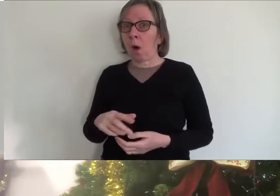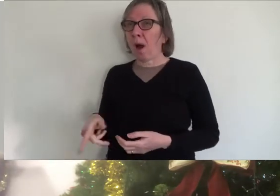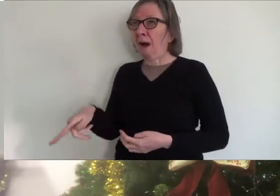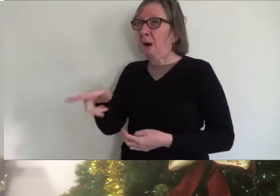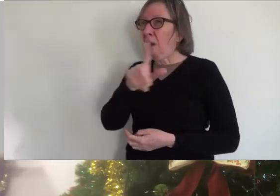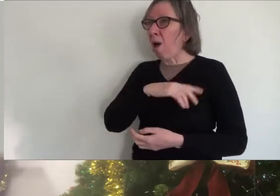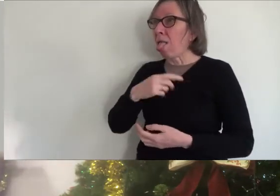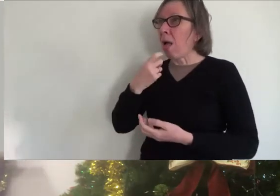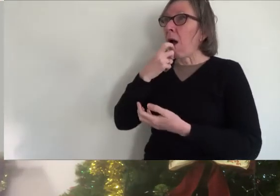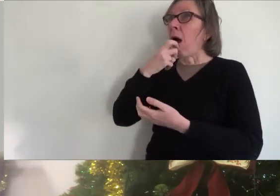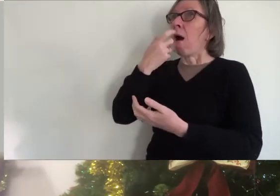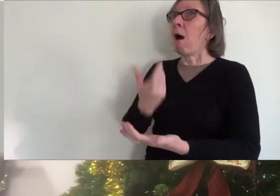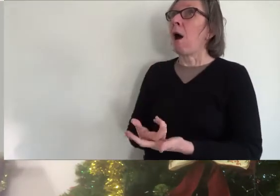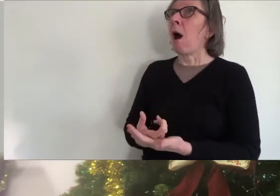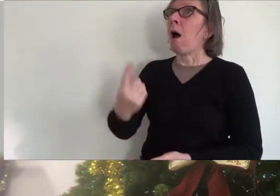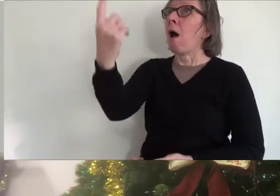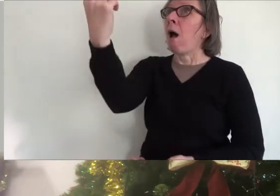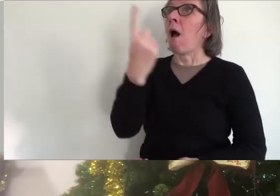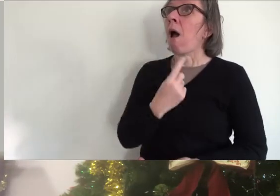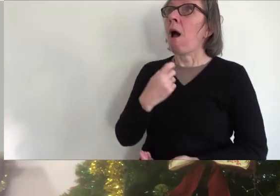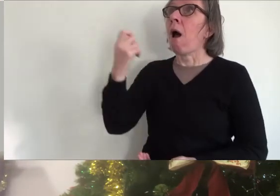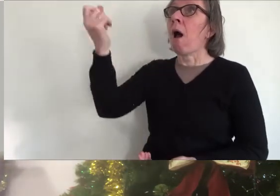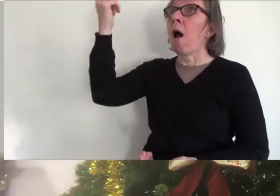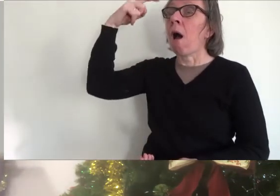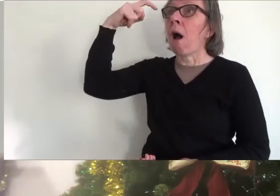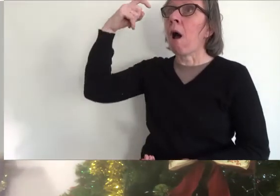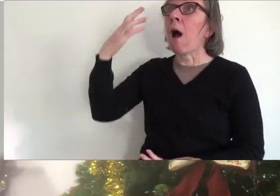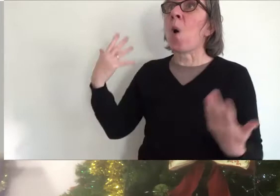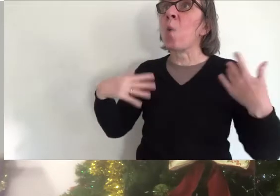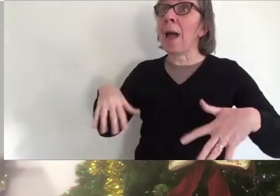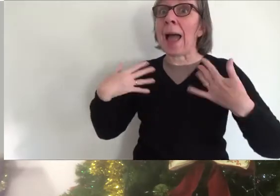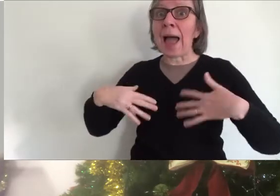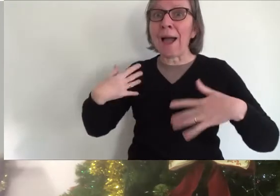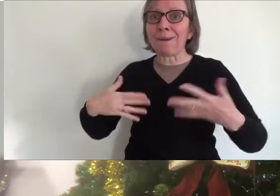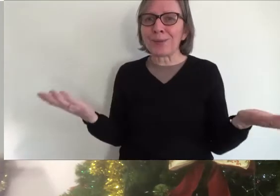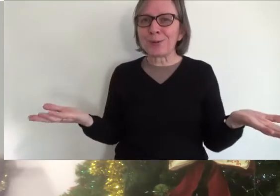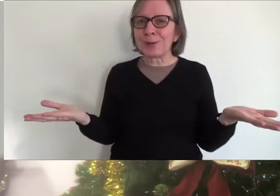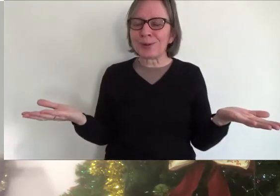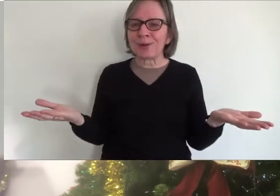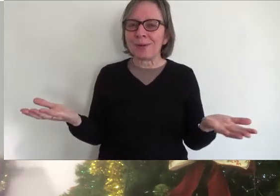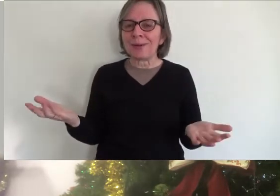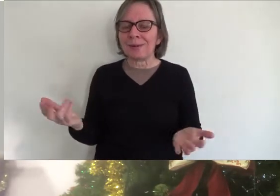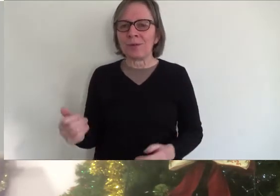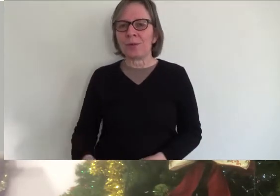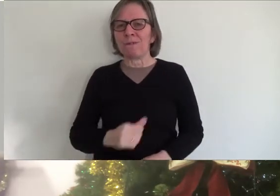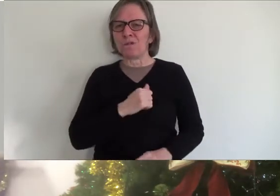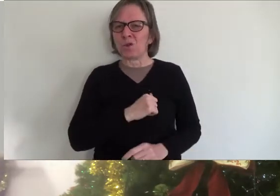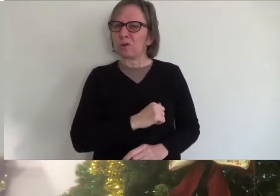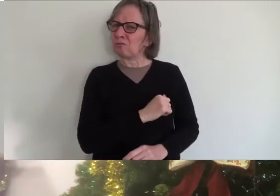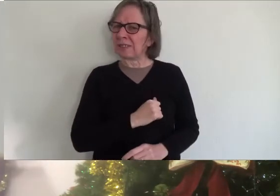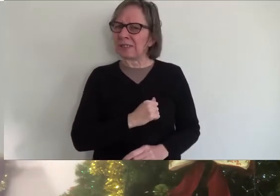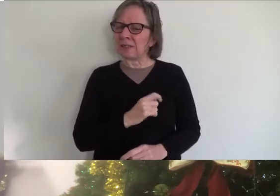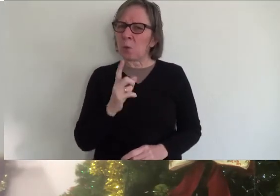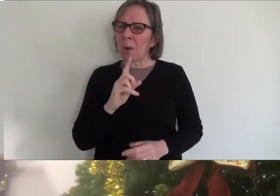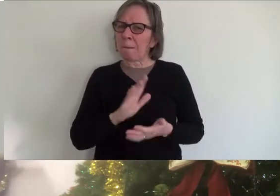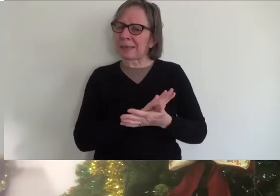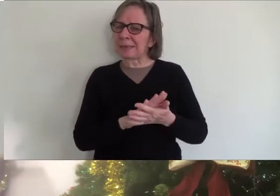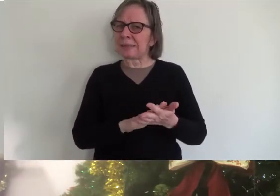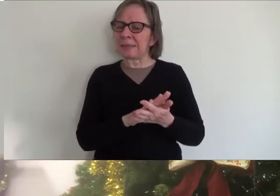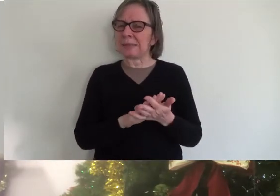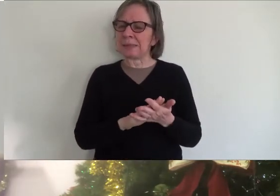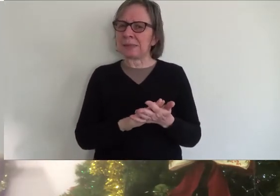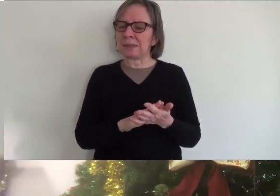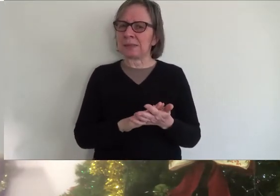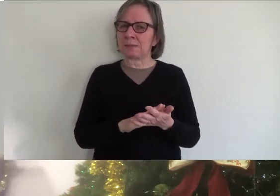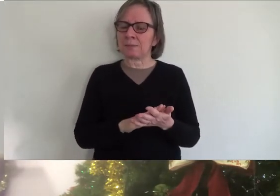and great revelation and realization. From a Christian point of view, we can say that Epiphany